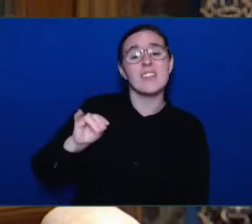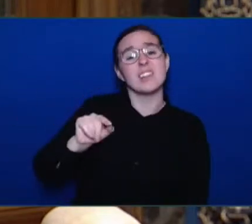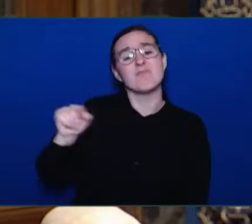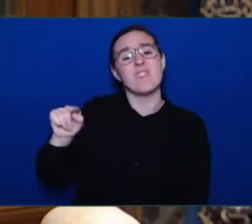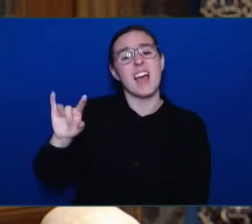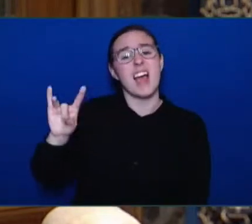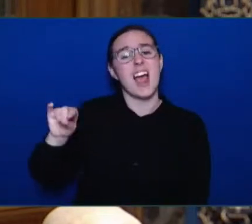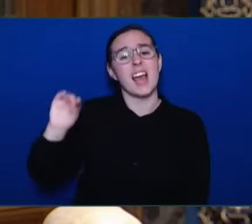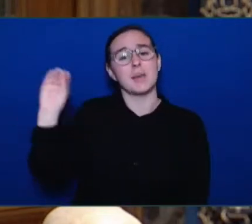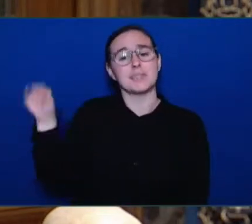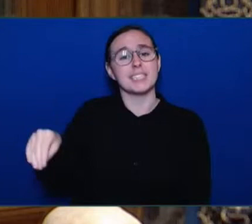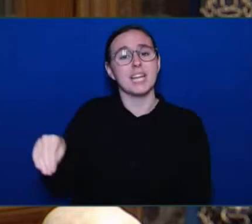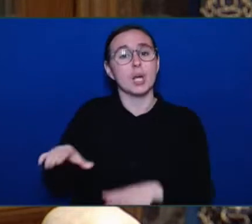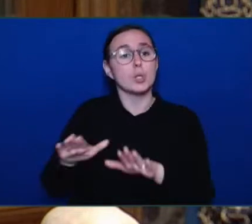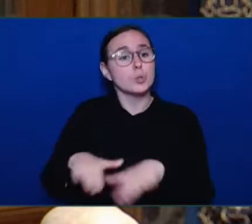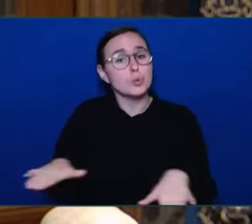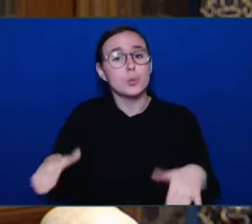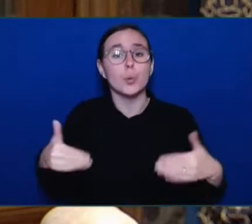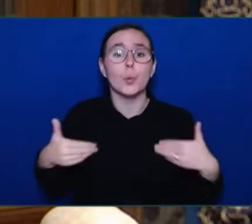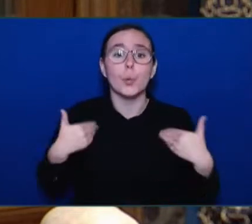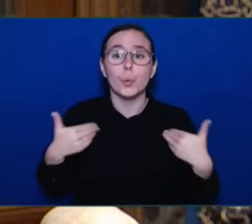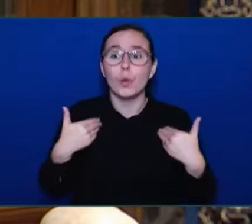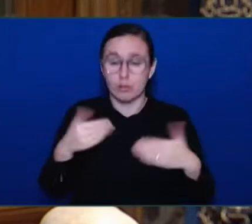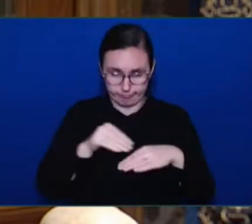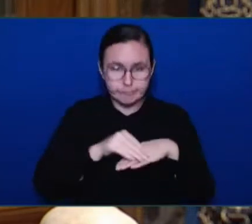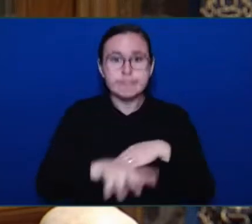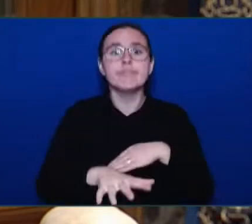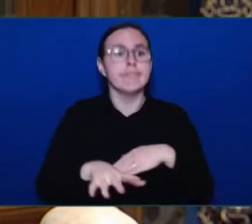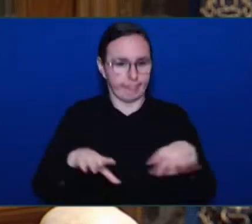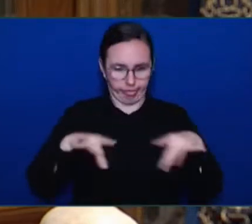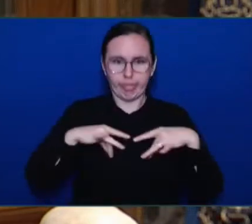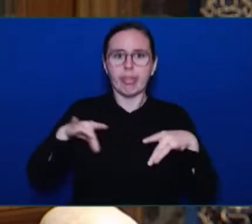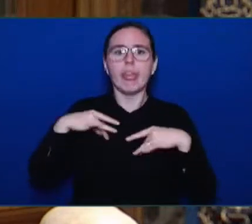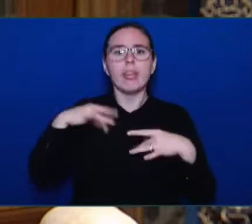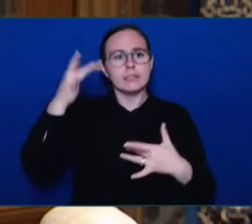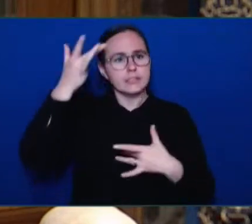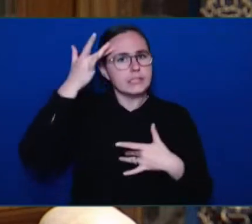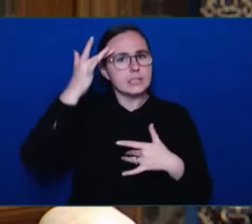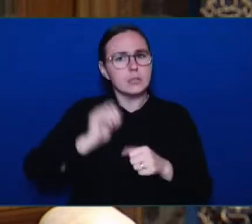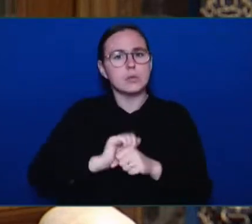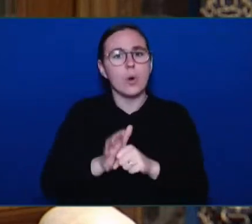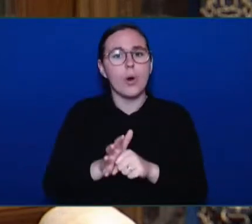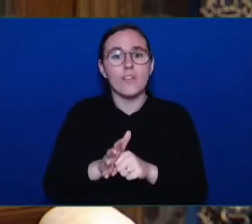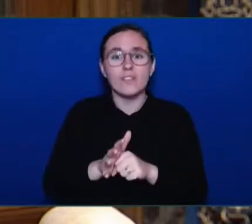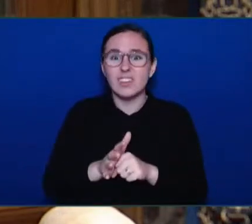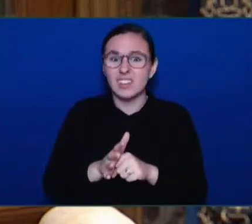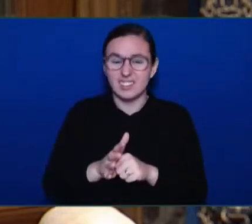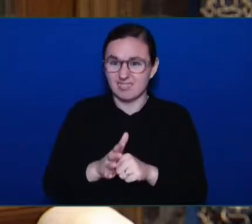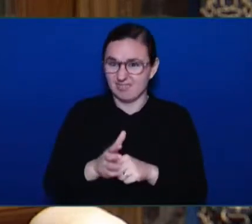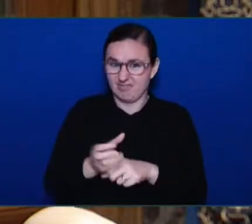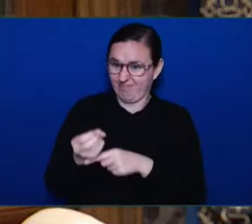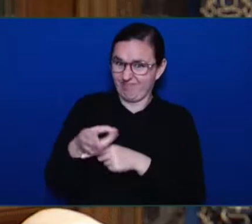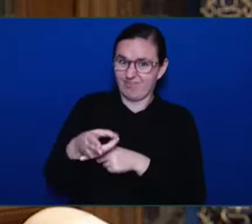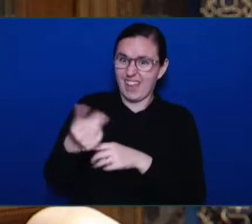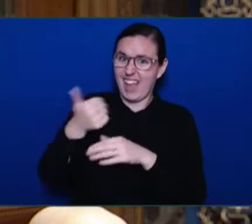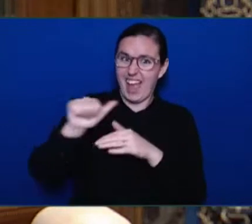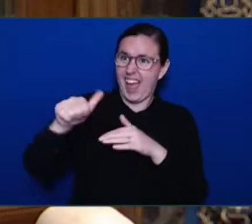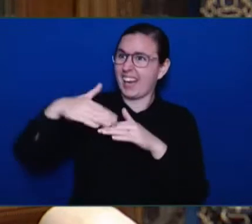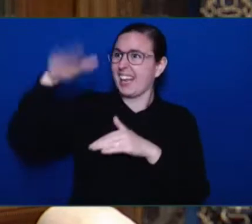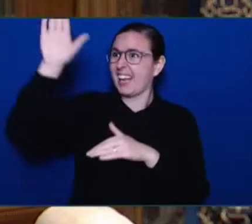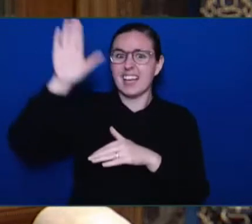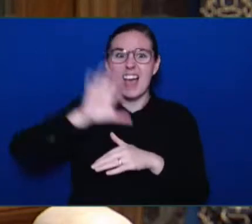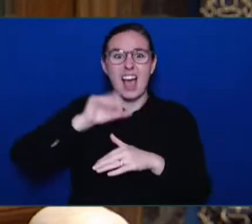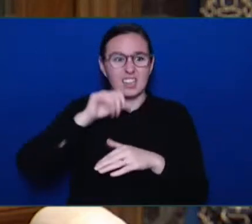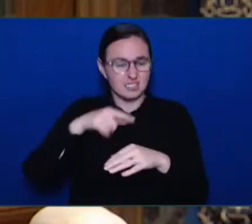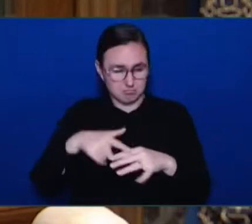than any other age cohort in BC, and that between March and August of last year,